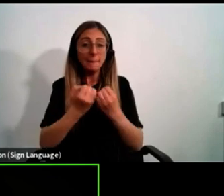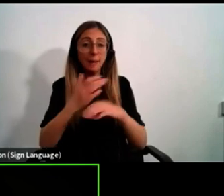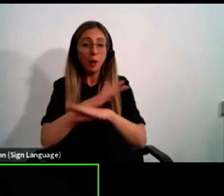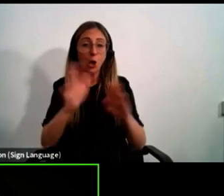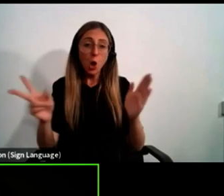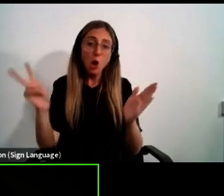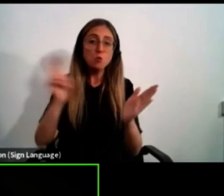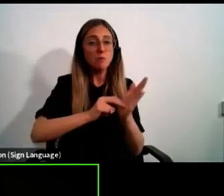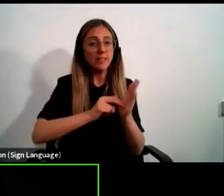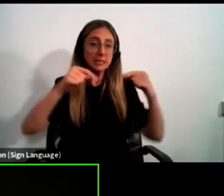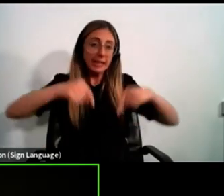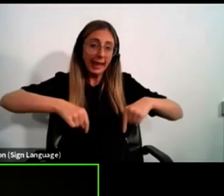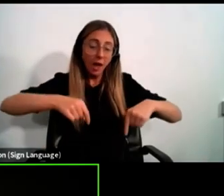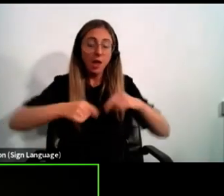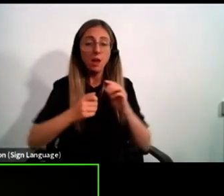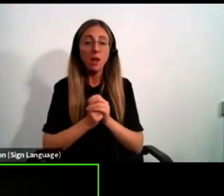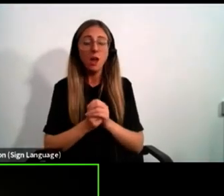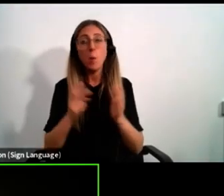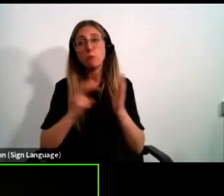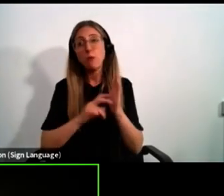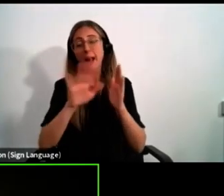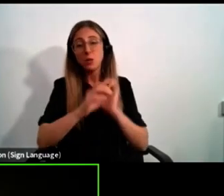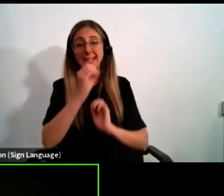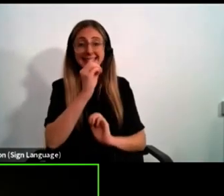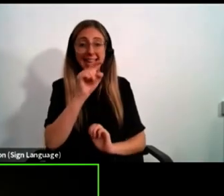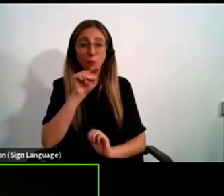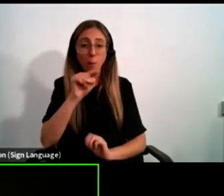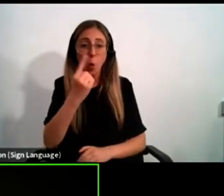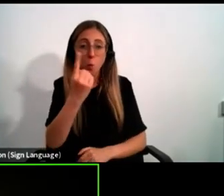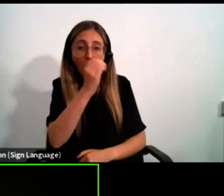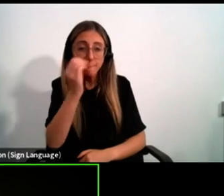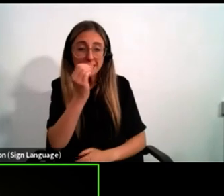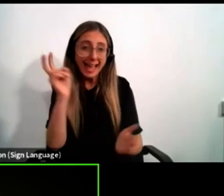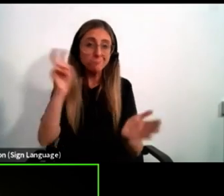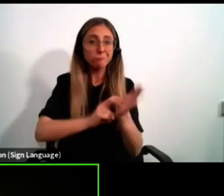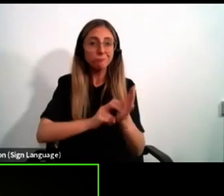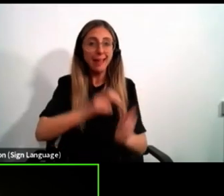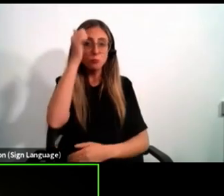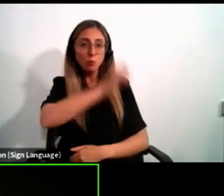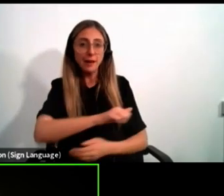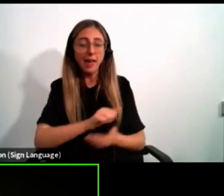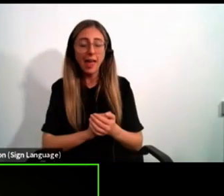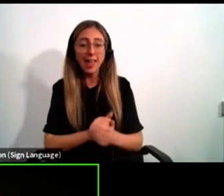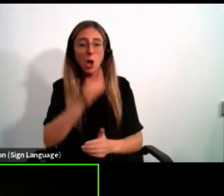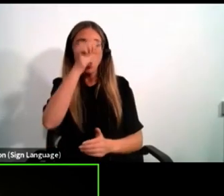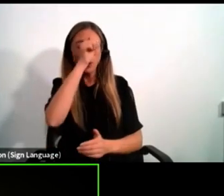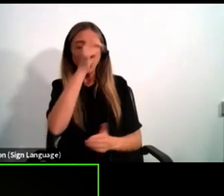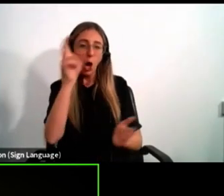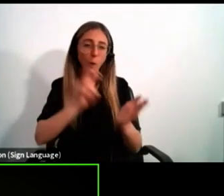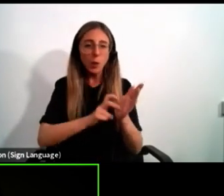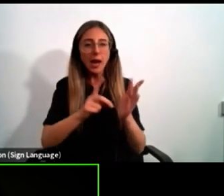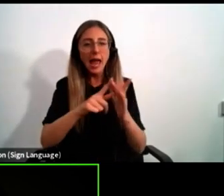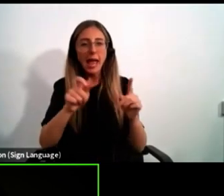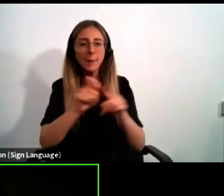on the continent. As mentioned, we record on average 0.1%. And we know that patenting and IP